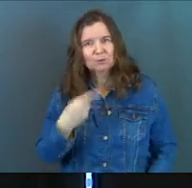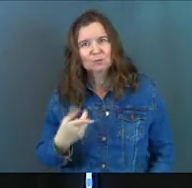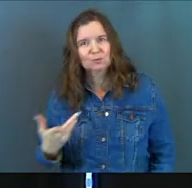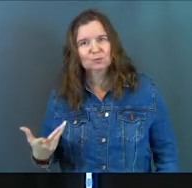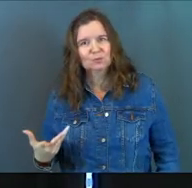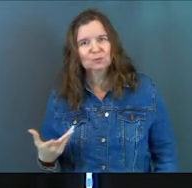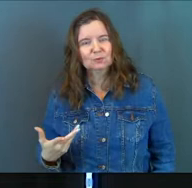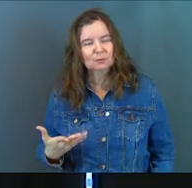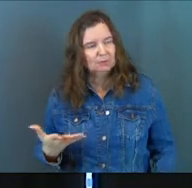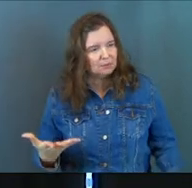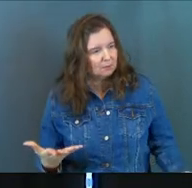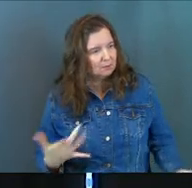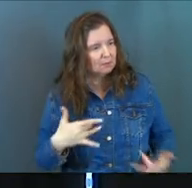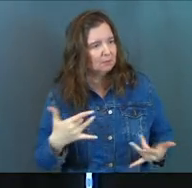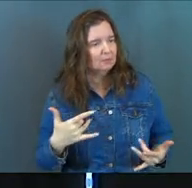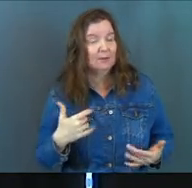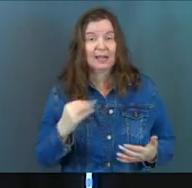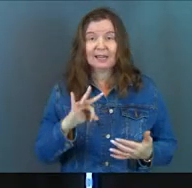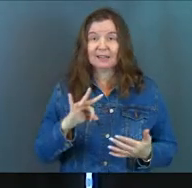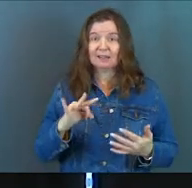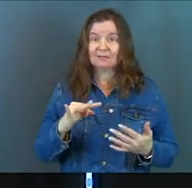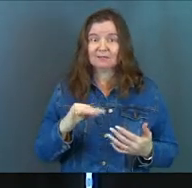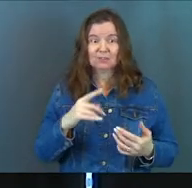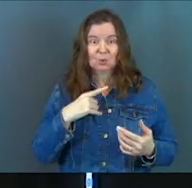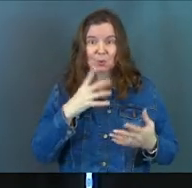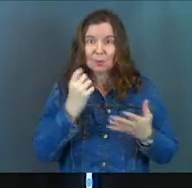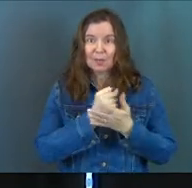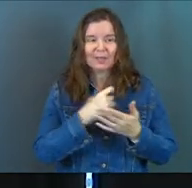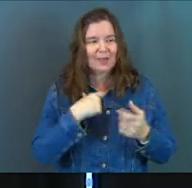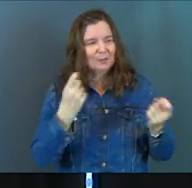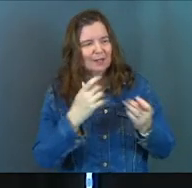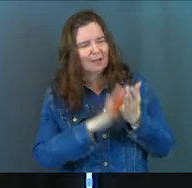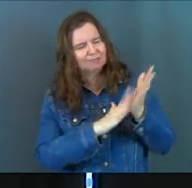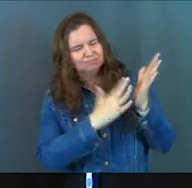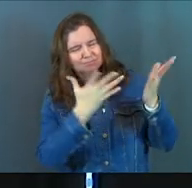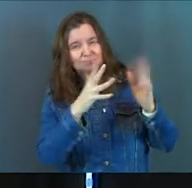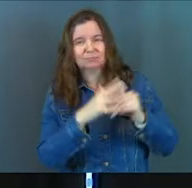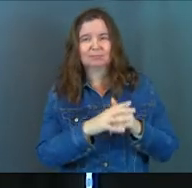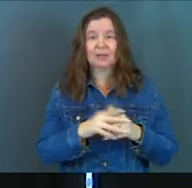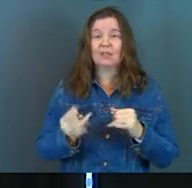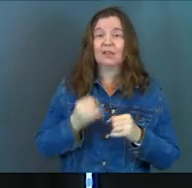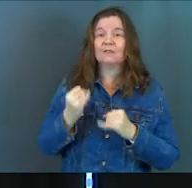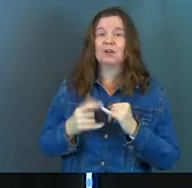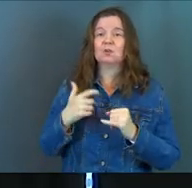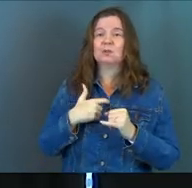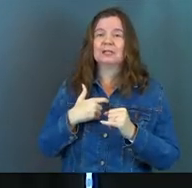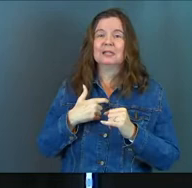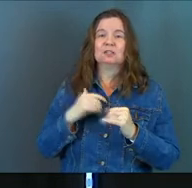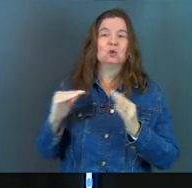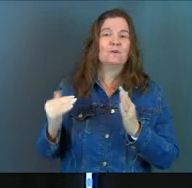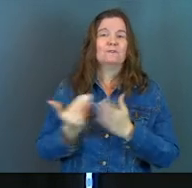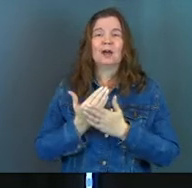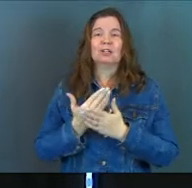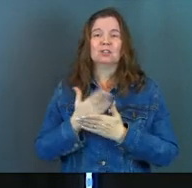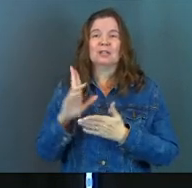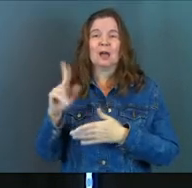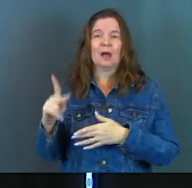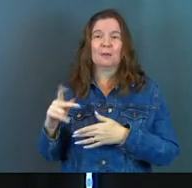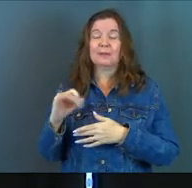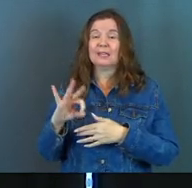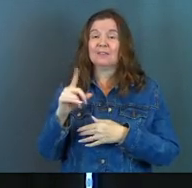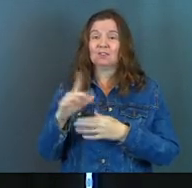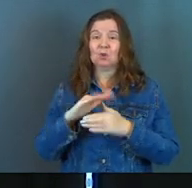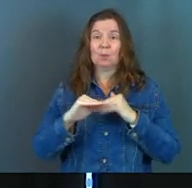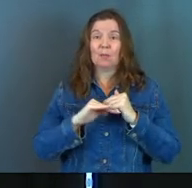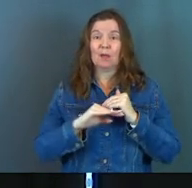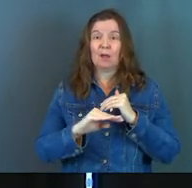amen? And they'd help celebrate with you. You need friends. And then finally, you need to freshen things up at the gym. If